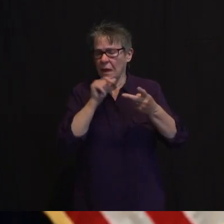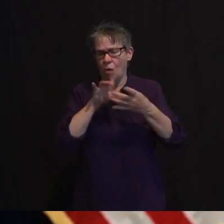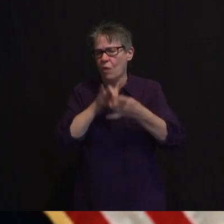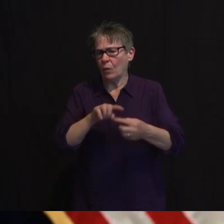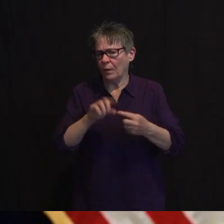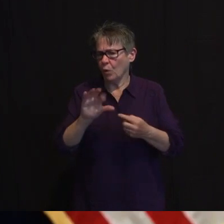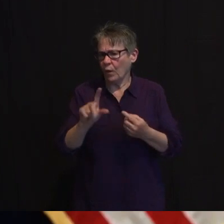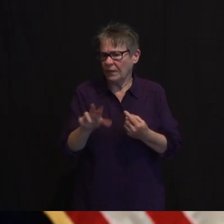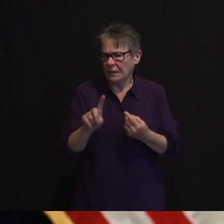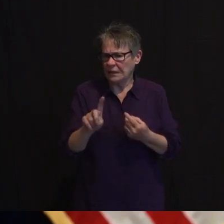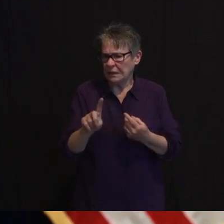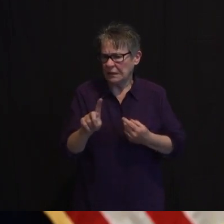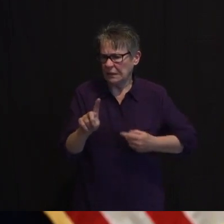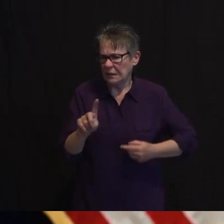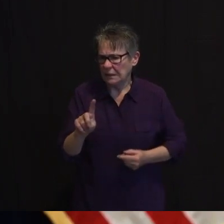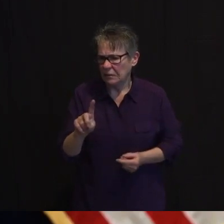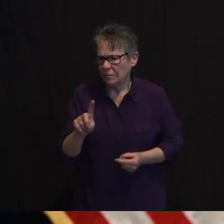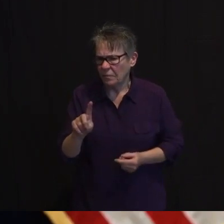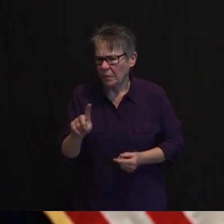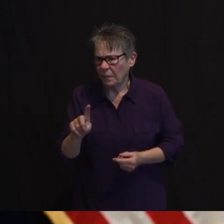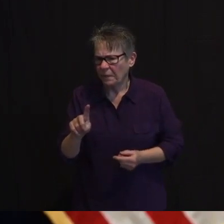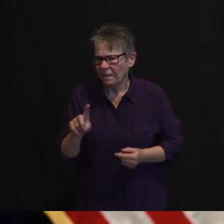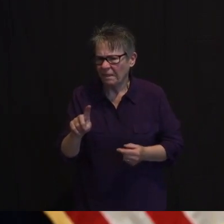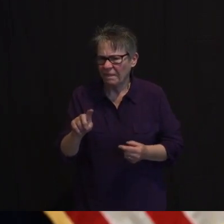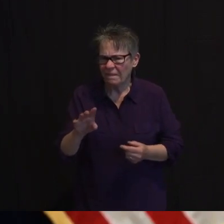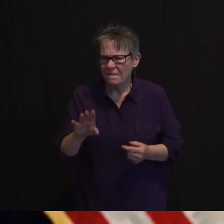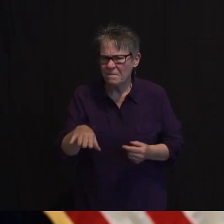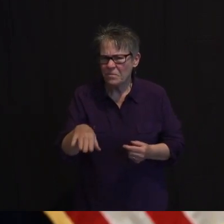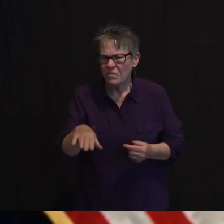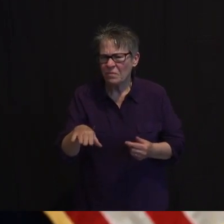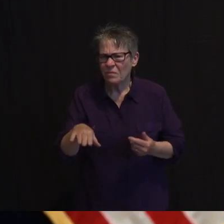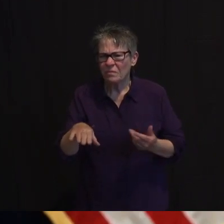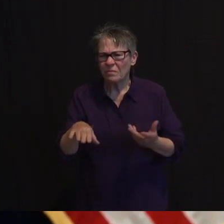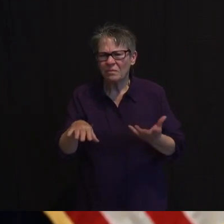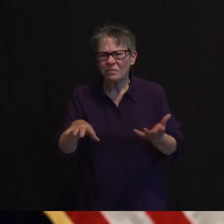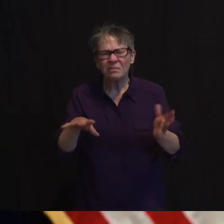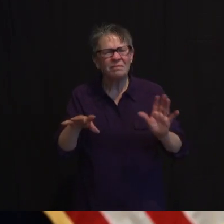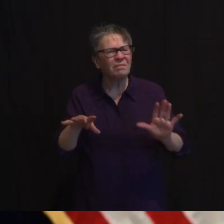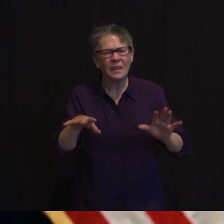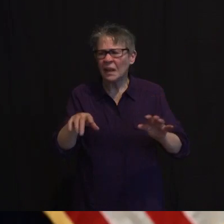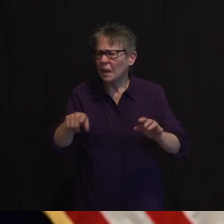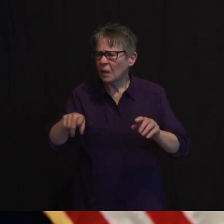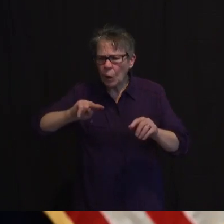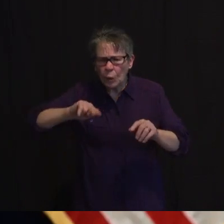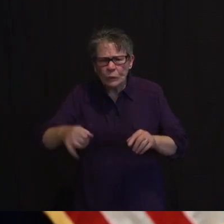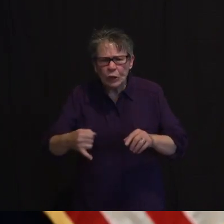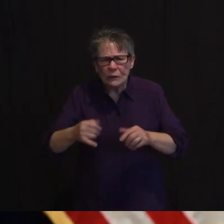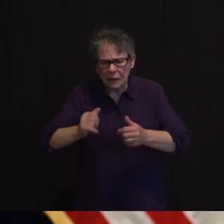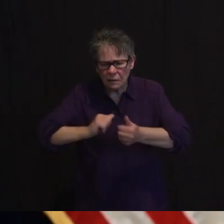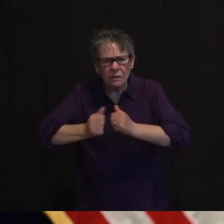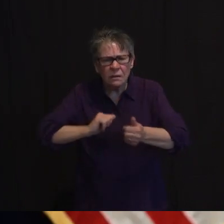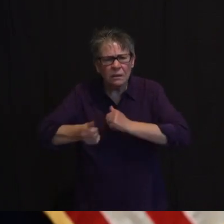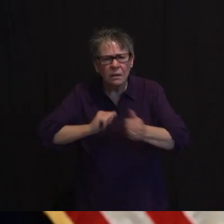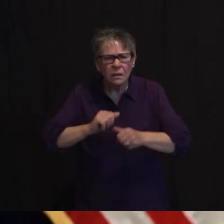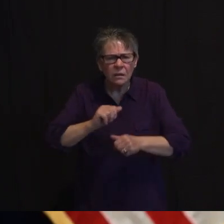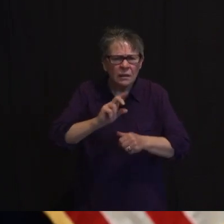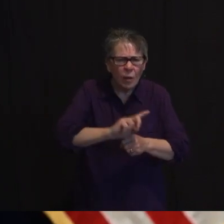I missed what he did, so I apologize. Could you say that? What happened, sorry? Yeah, so here, let me pull this away a little bit so it's easier to speak.